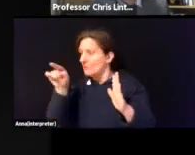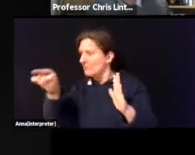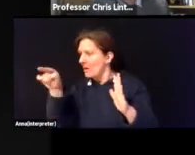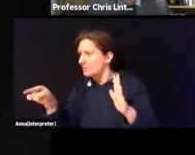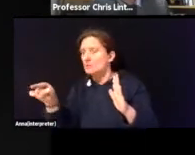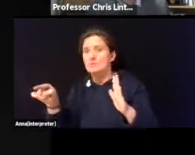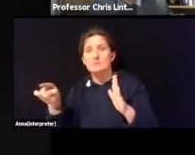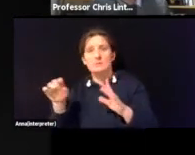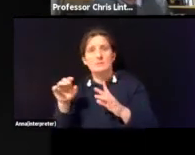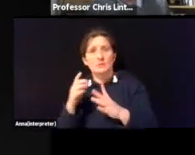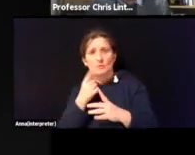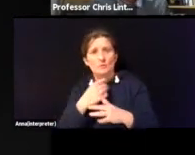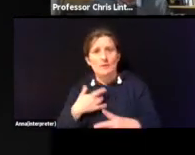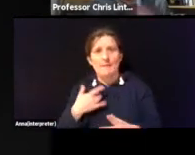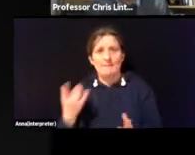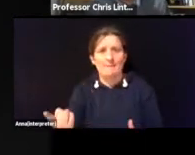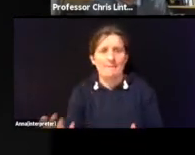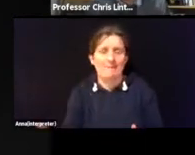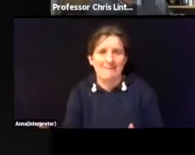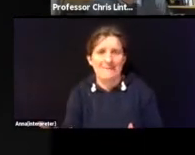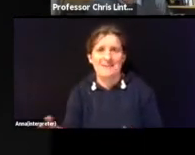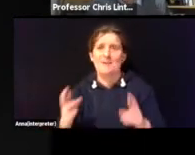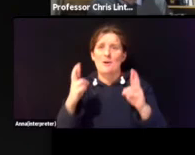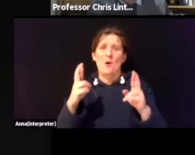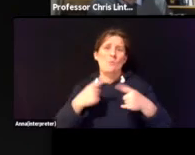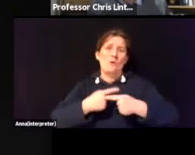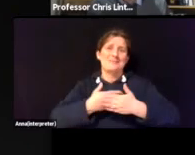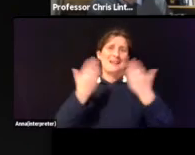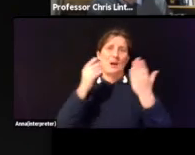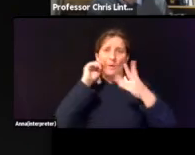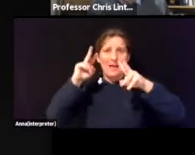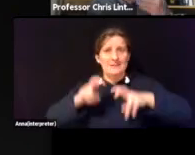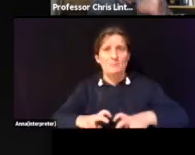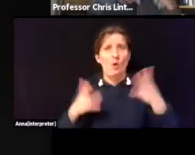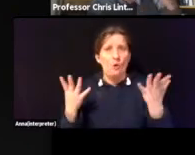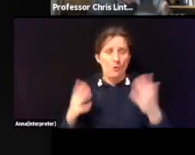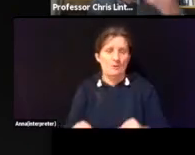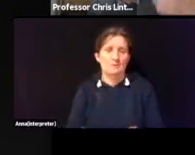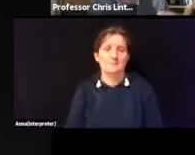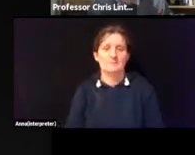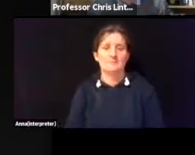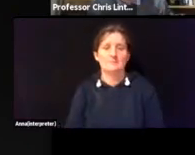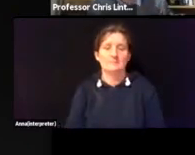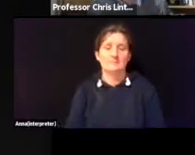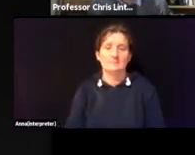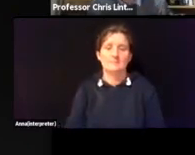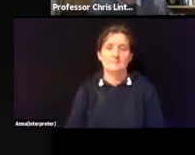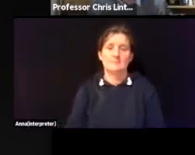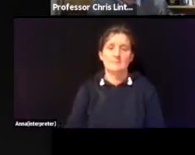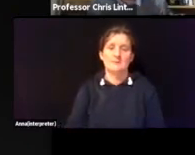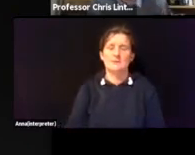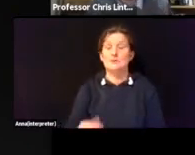for life. We hope one day we'll explore them. And so that 5 billion possible homes for